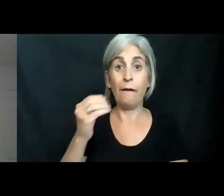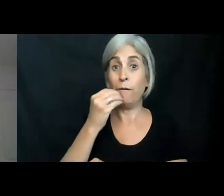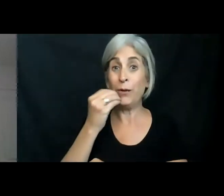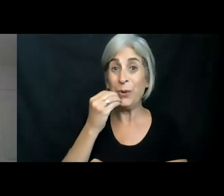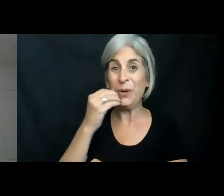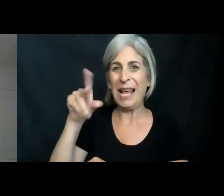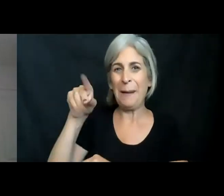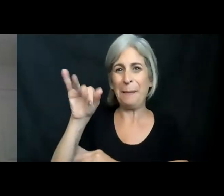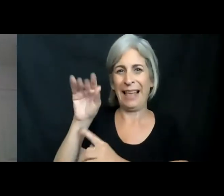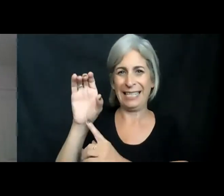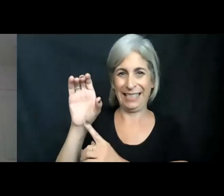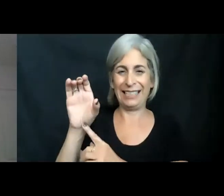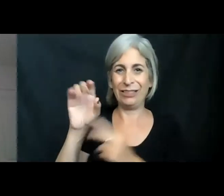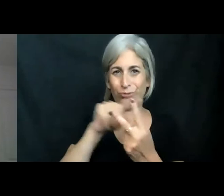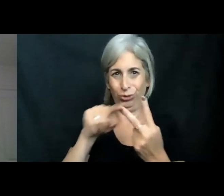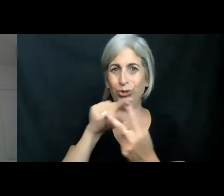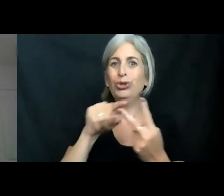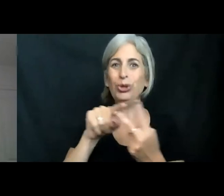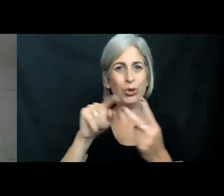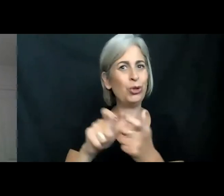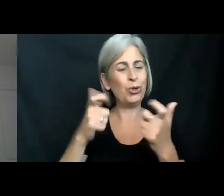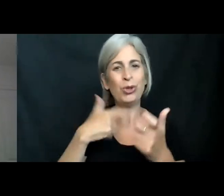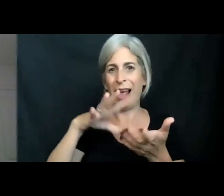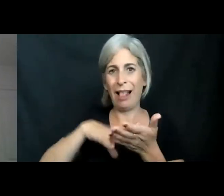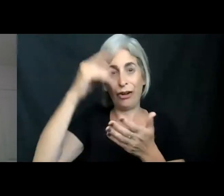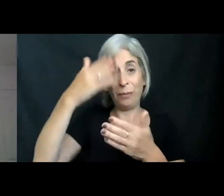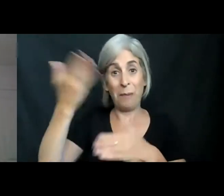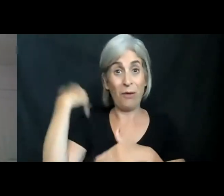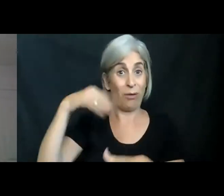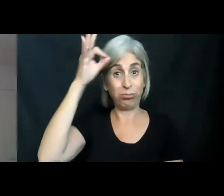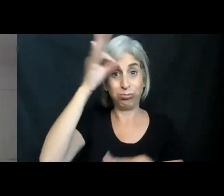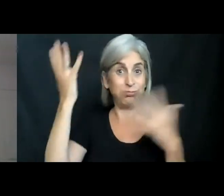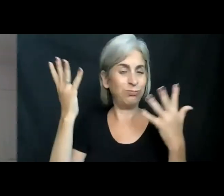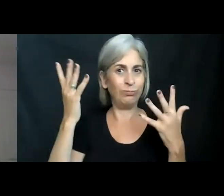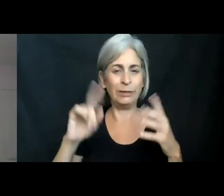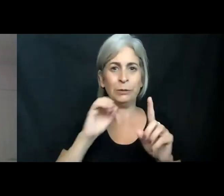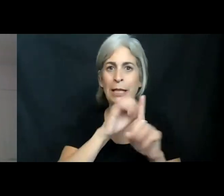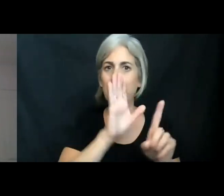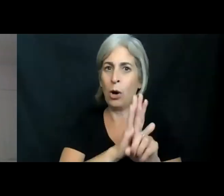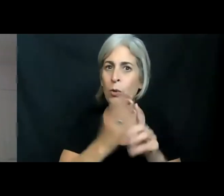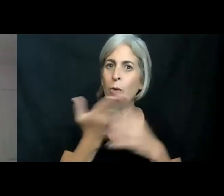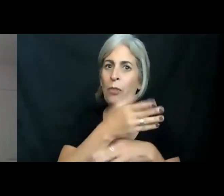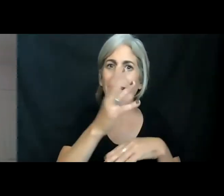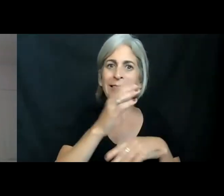some of the two big things that I didn't know about that I was exposed to through this.